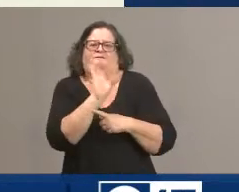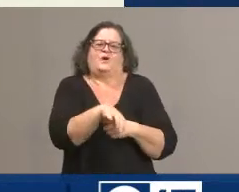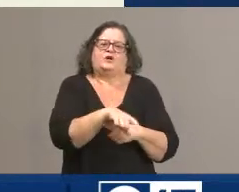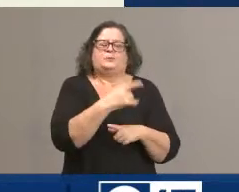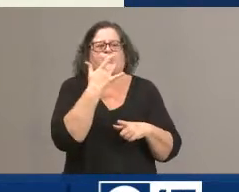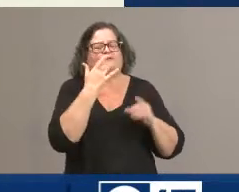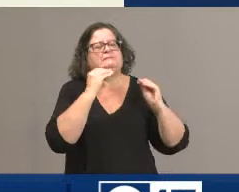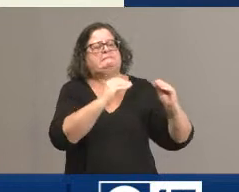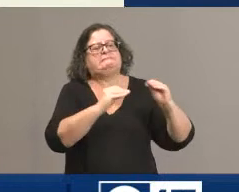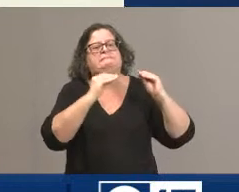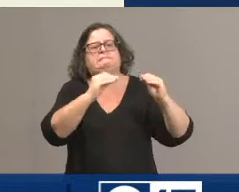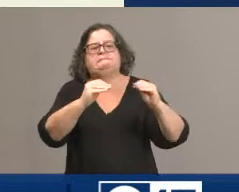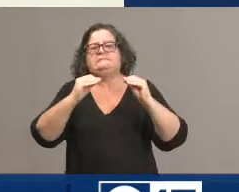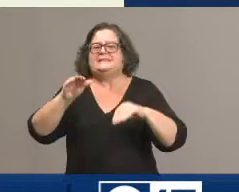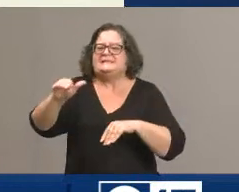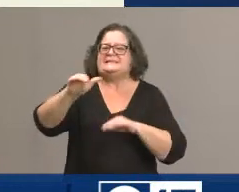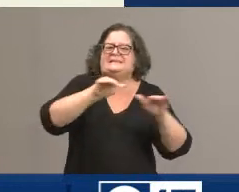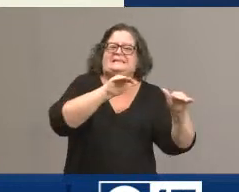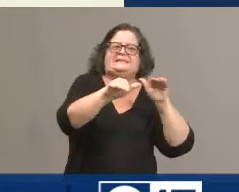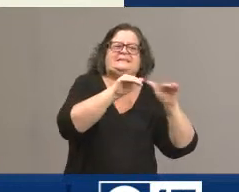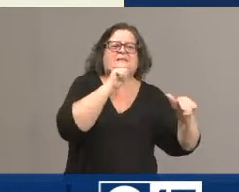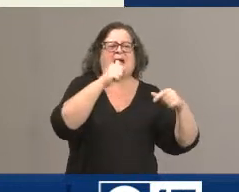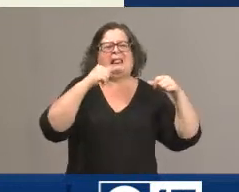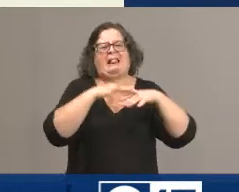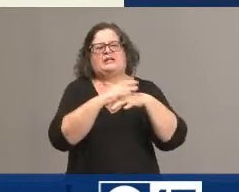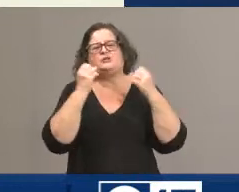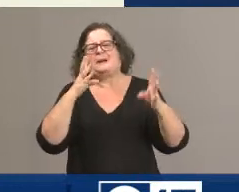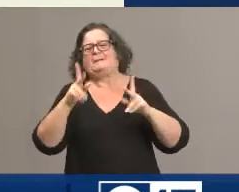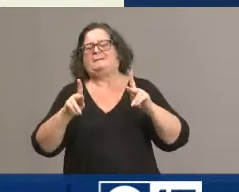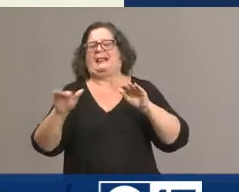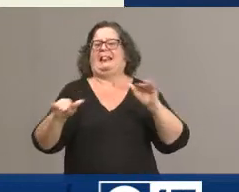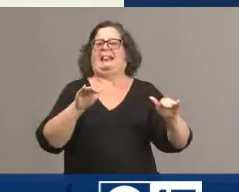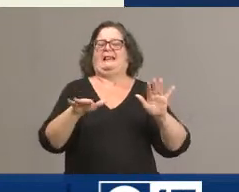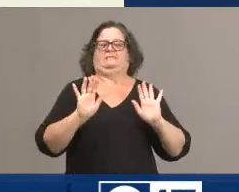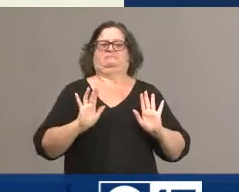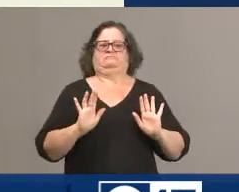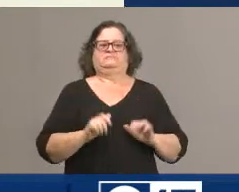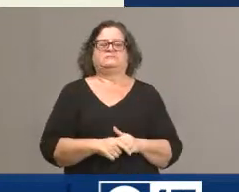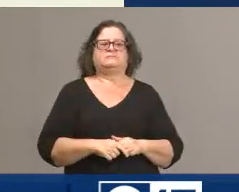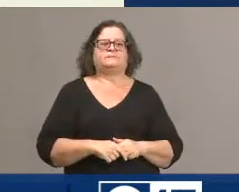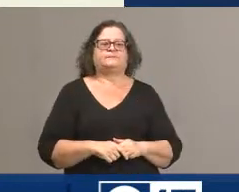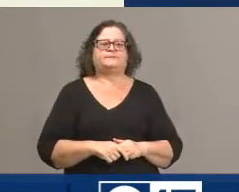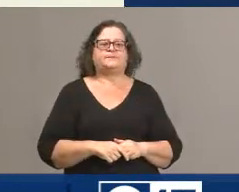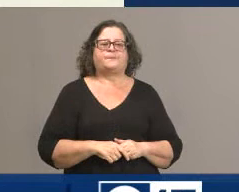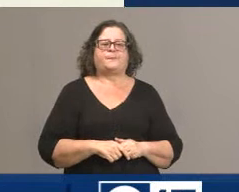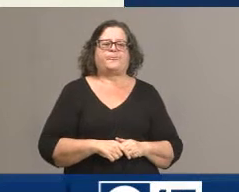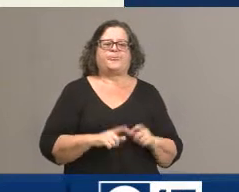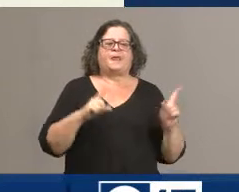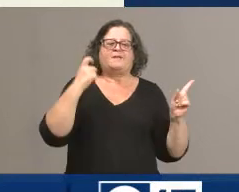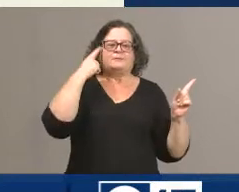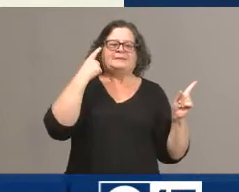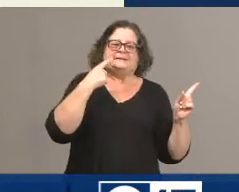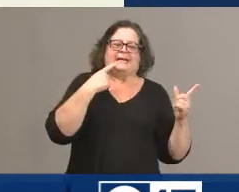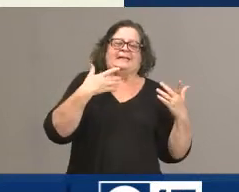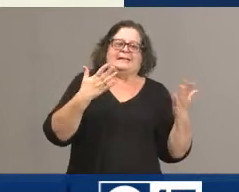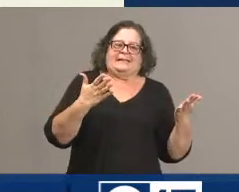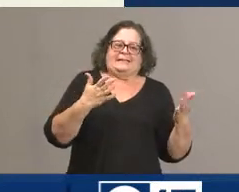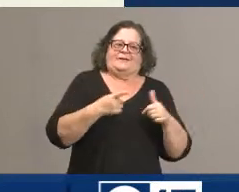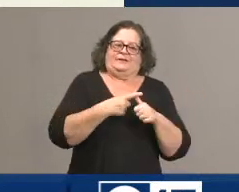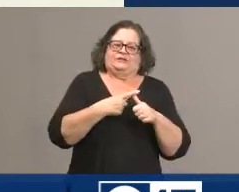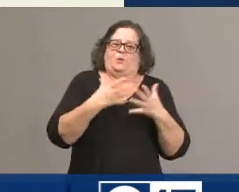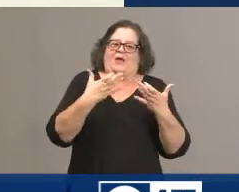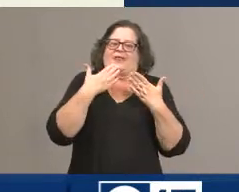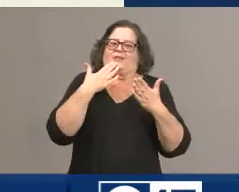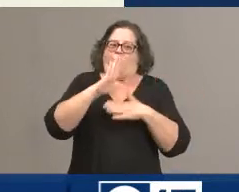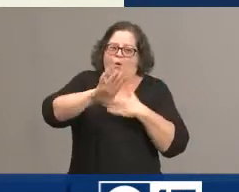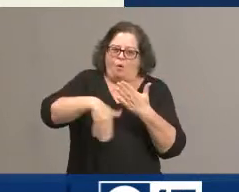law enforcement leaders. You mentioned Chief Jerry Williams of Phoenix and the brave women and men of Phoenix PD,